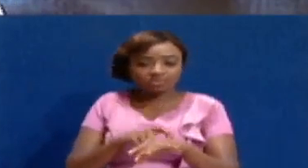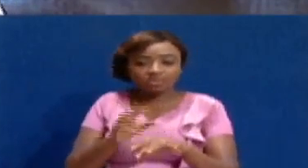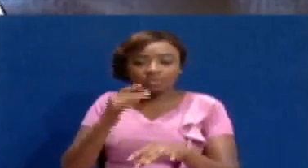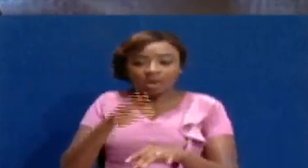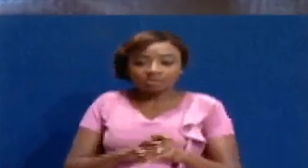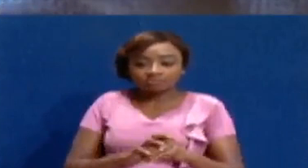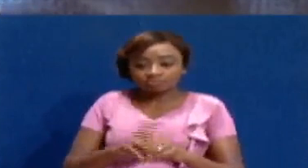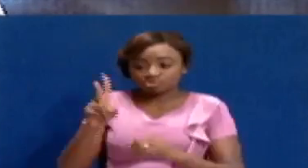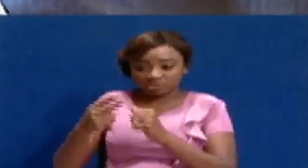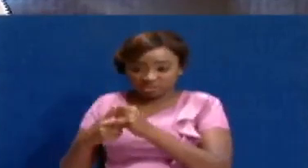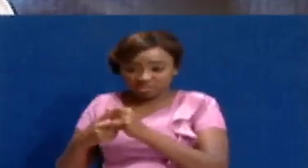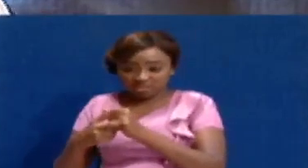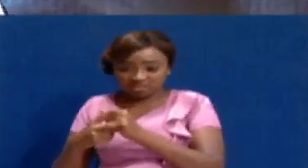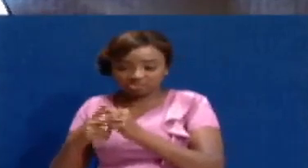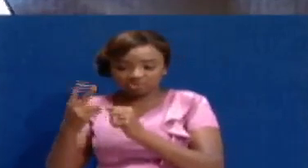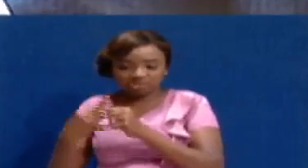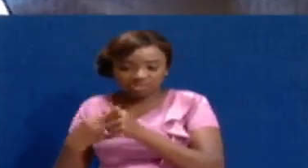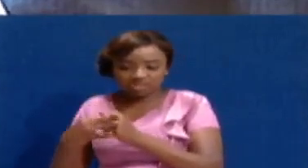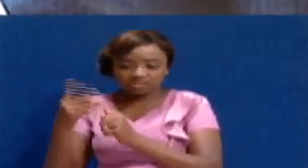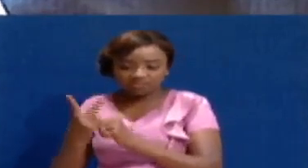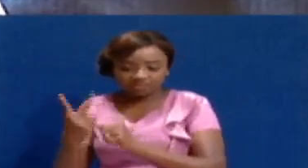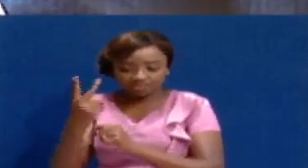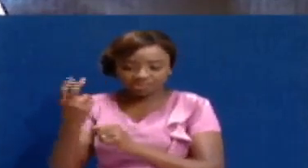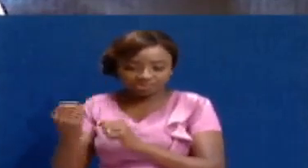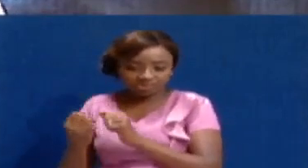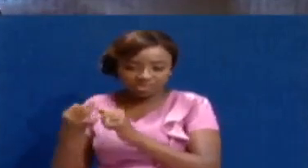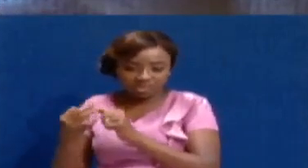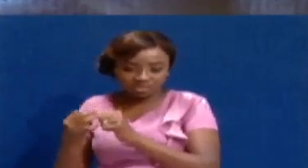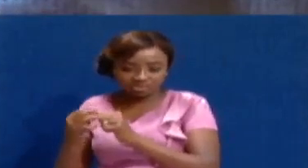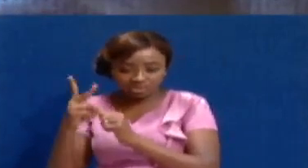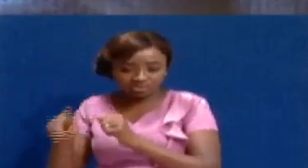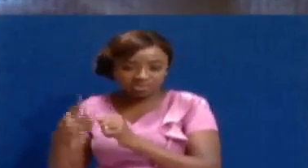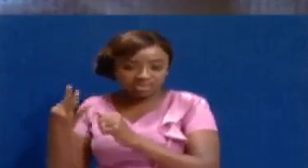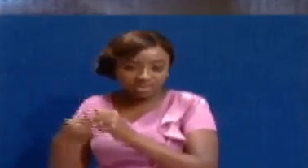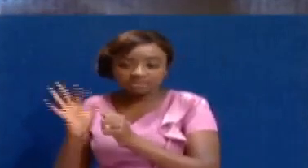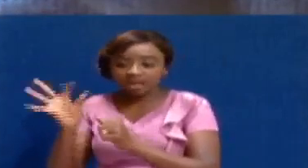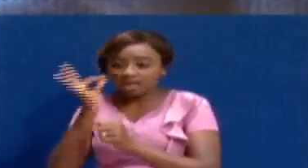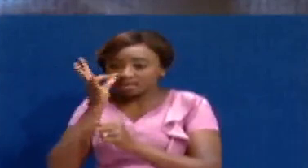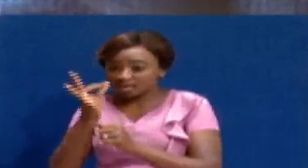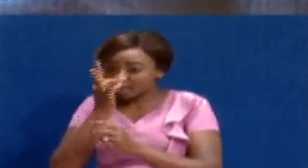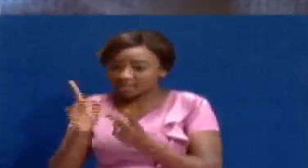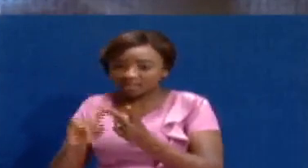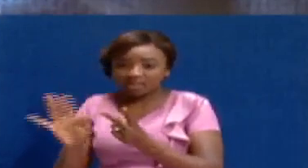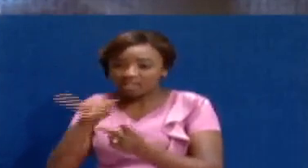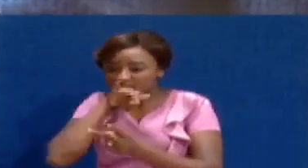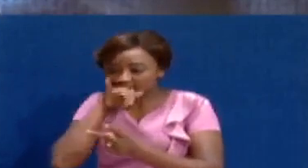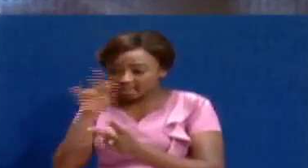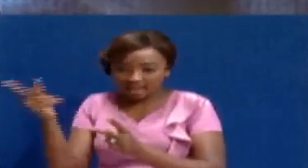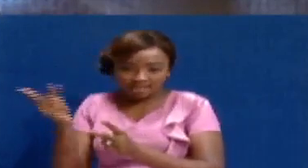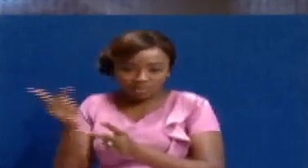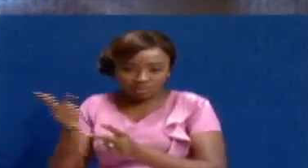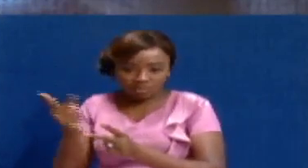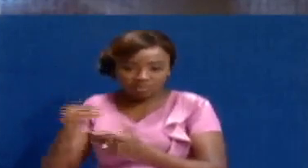of February 2008, under pressure from the international community, President Mwai Kibaki and ODM leader Raila